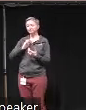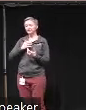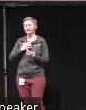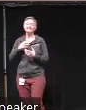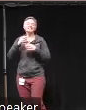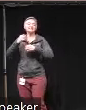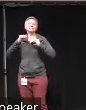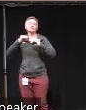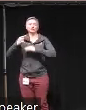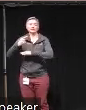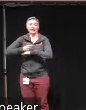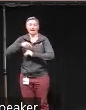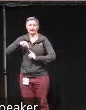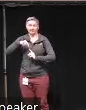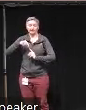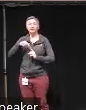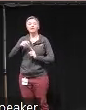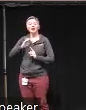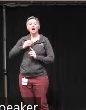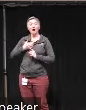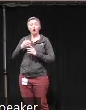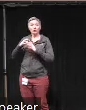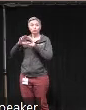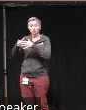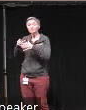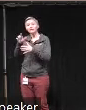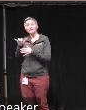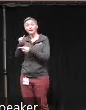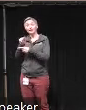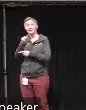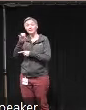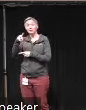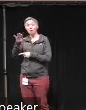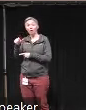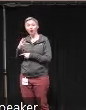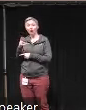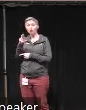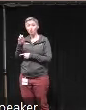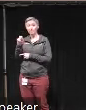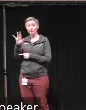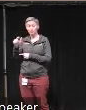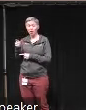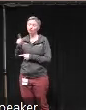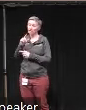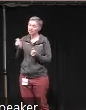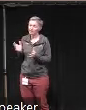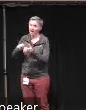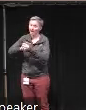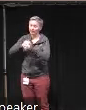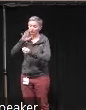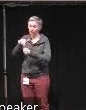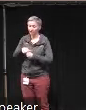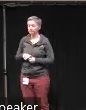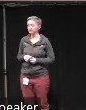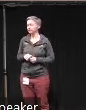Education, Dr. Sipora Rosenberg, has been really advocating and will be done. And the enhanced recognition